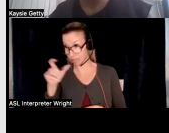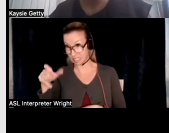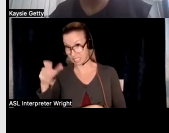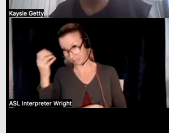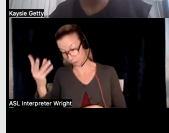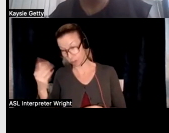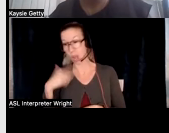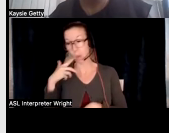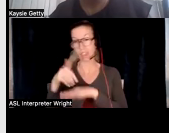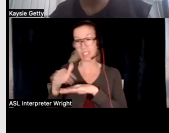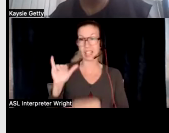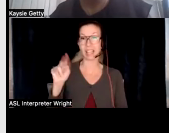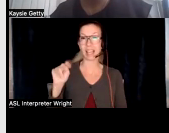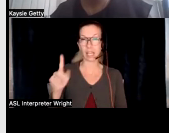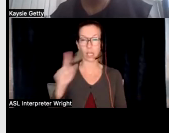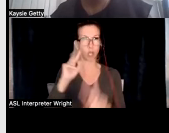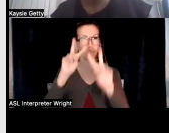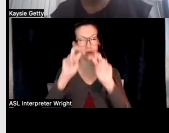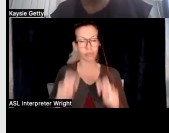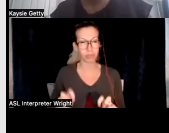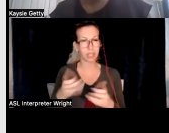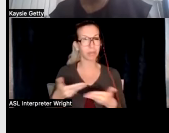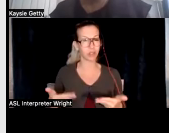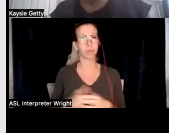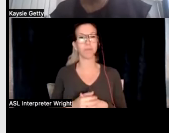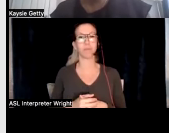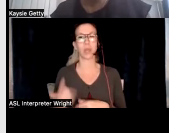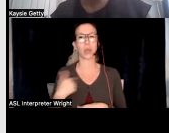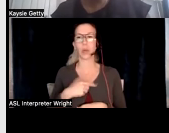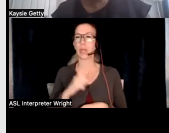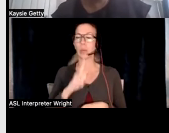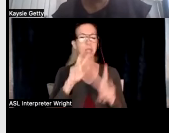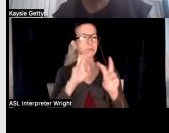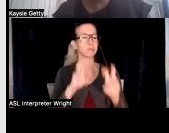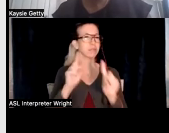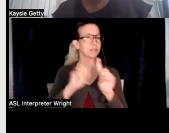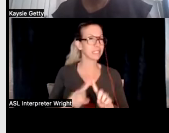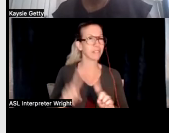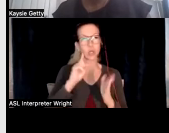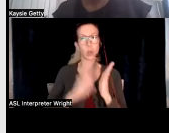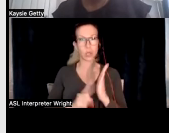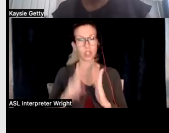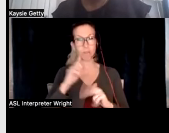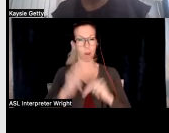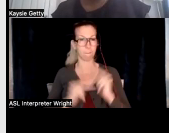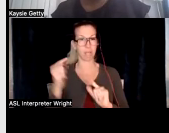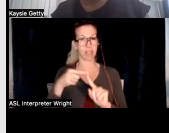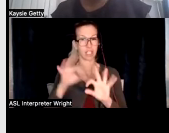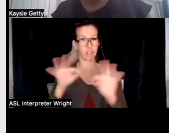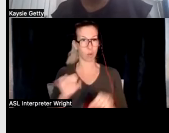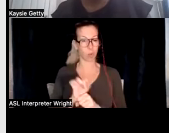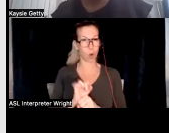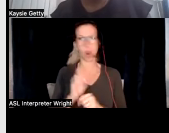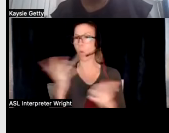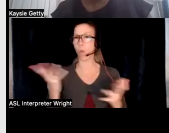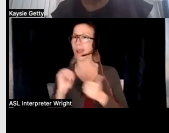that link and you can take a deep dive into that material. But we really looked at a lot of research to build up this framework about what helps young